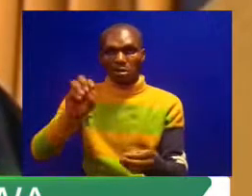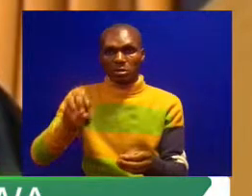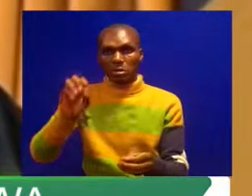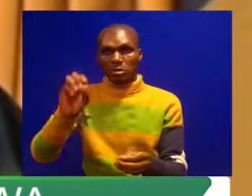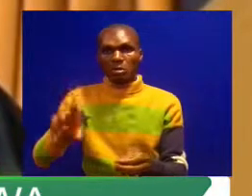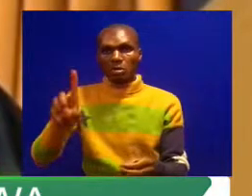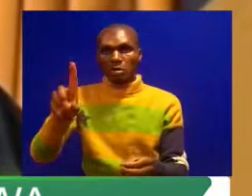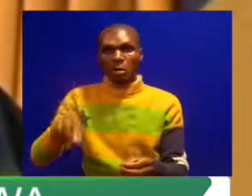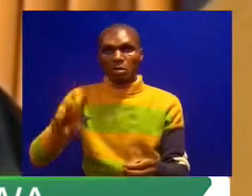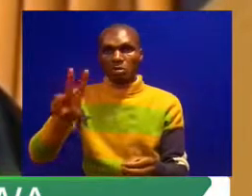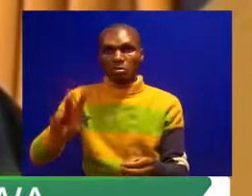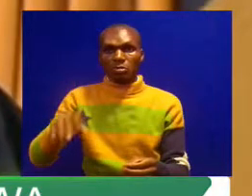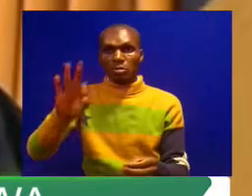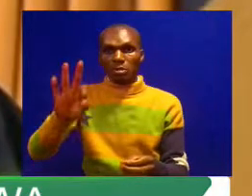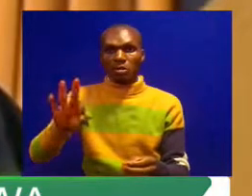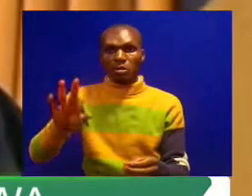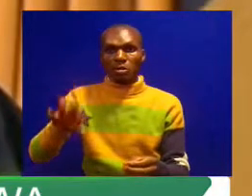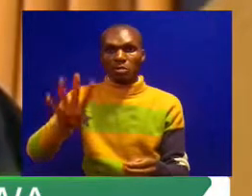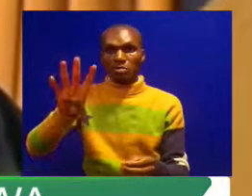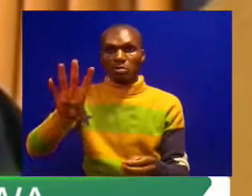E001,